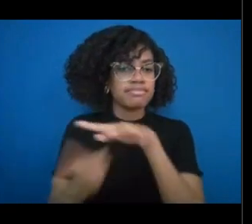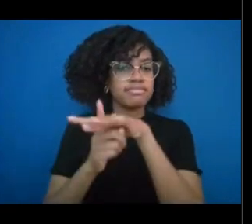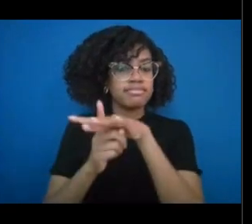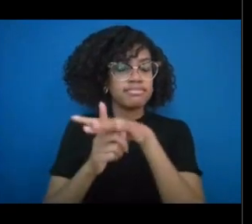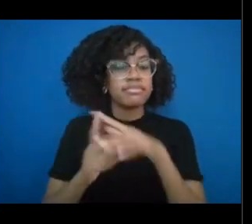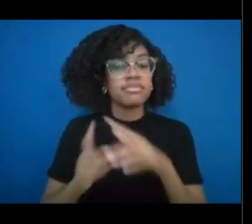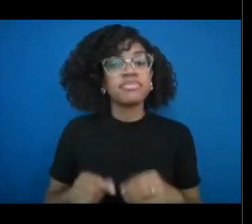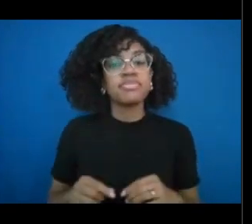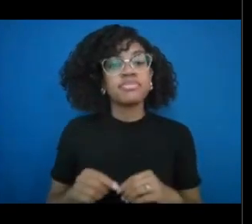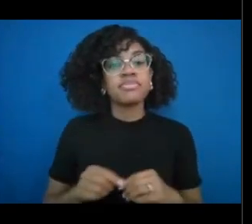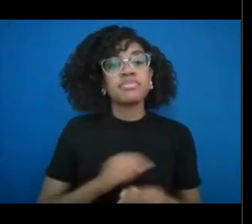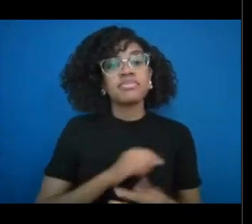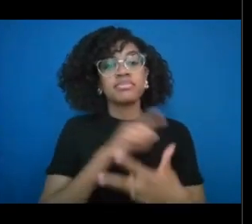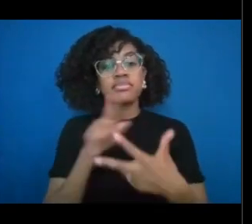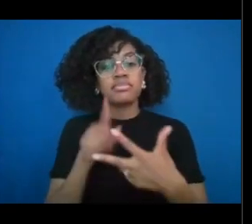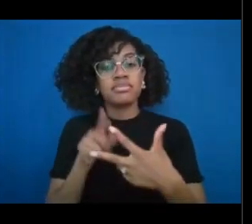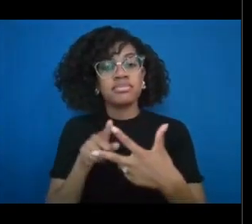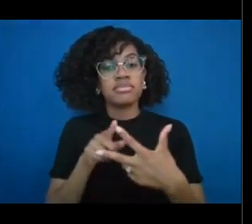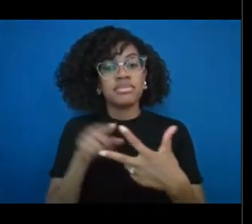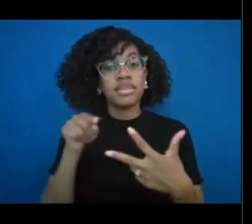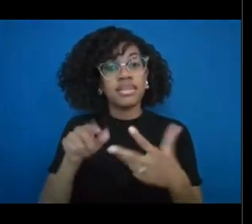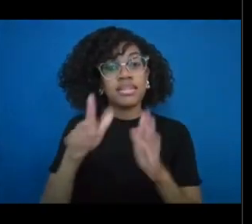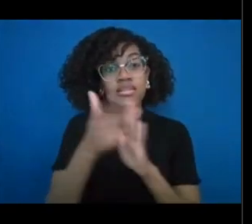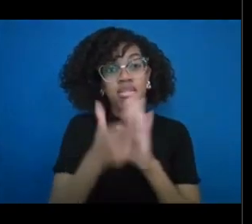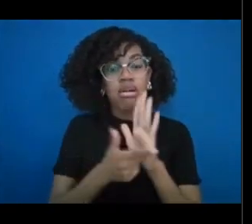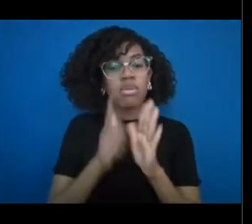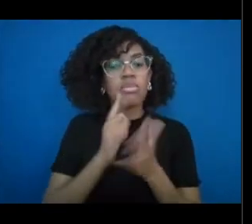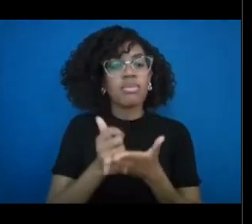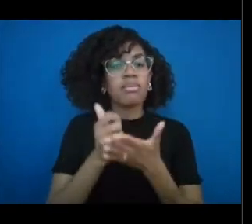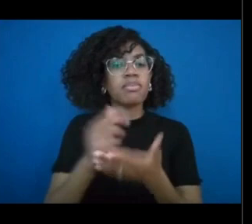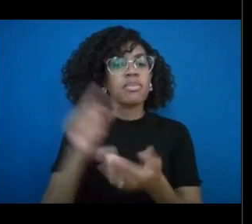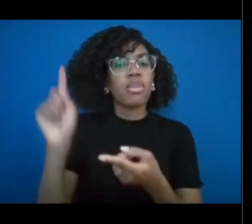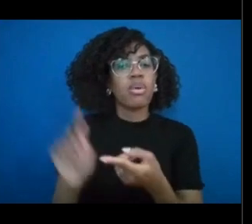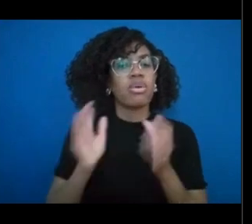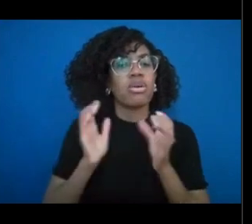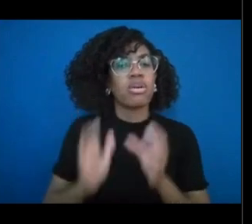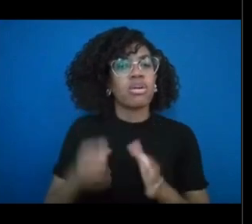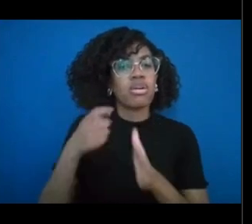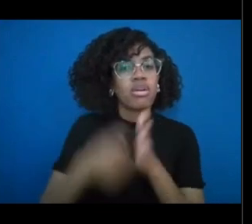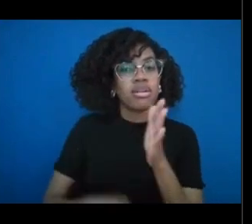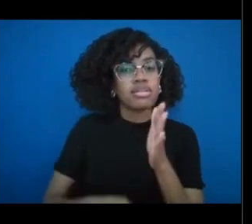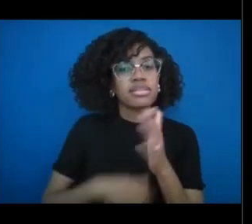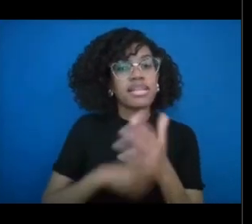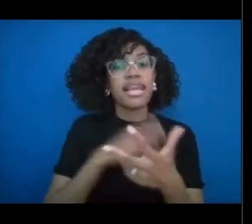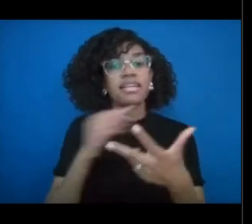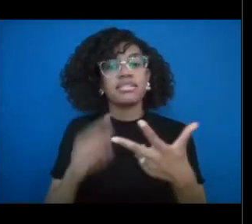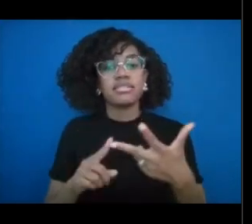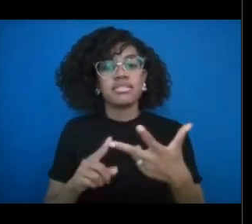lower consumer costs and drive the global clean energy economy forward.